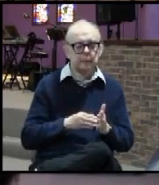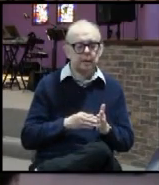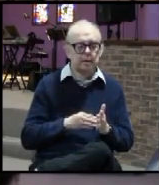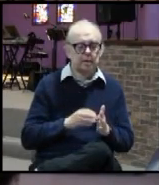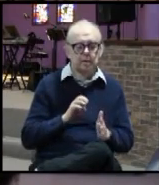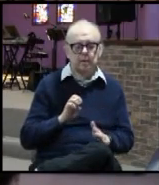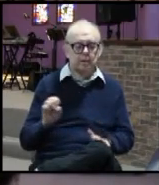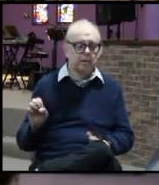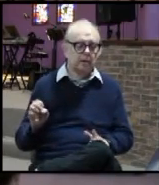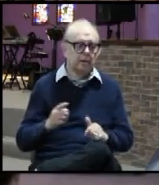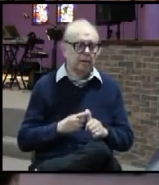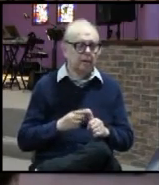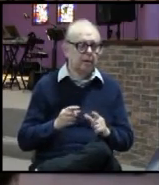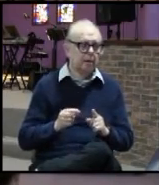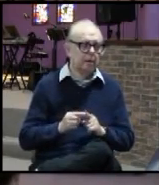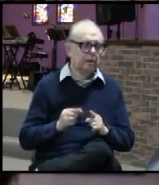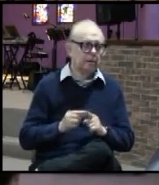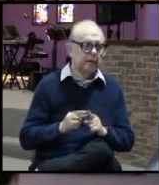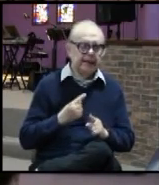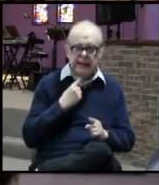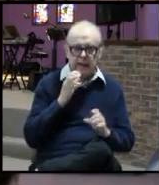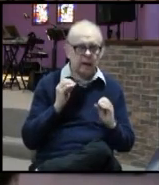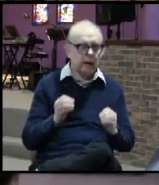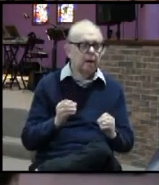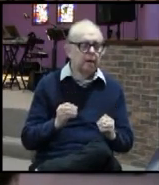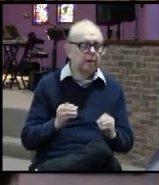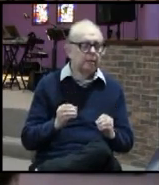the first word that a child is taught is